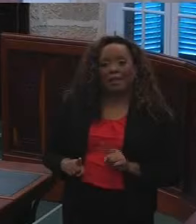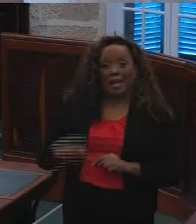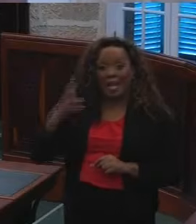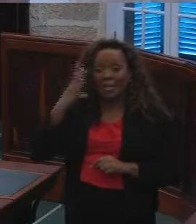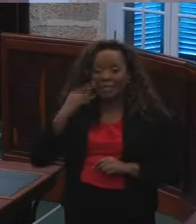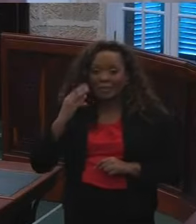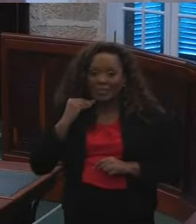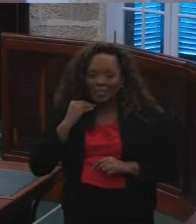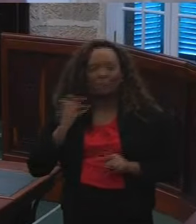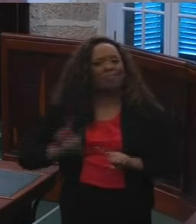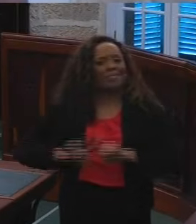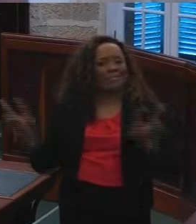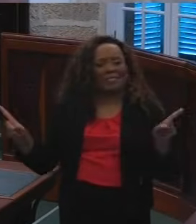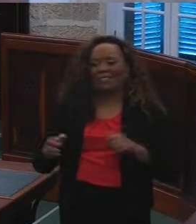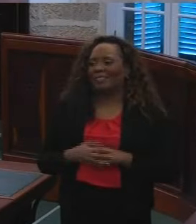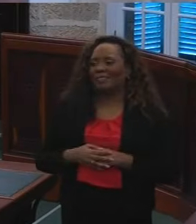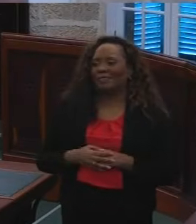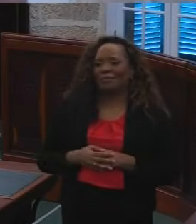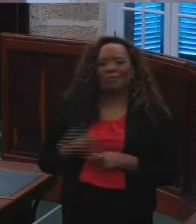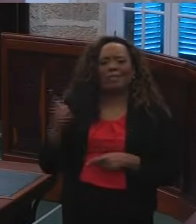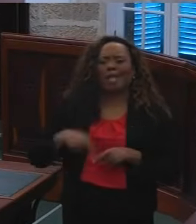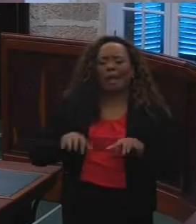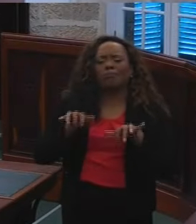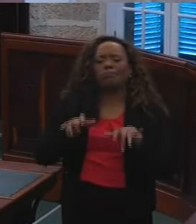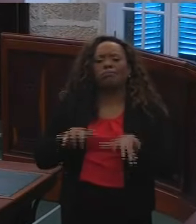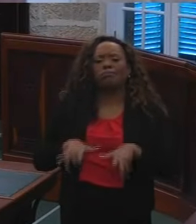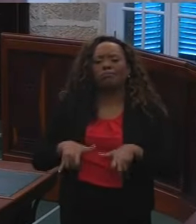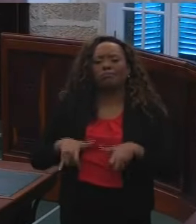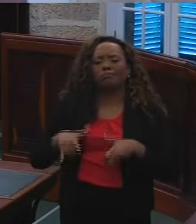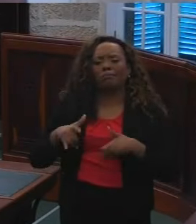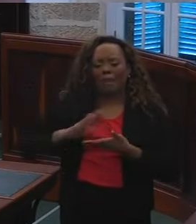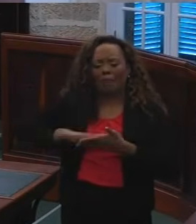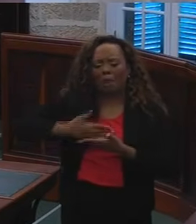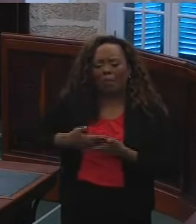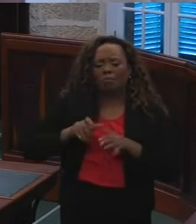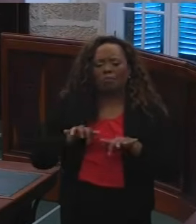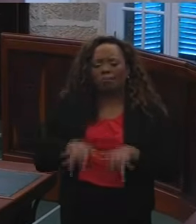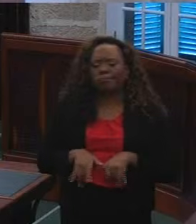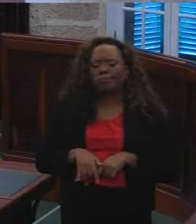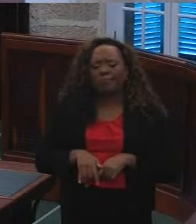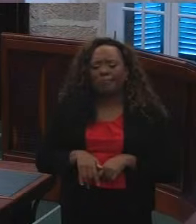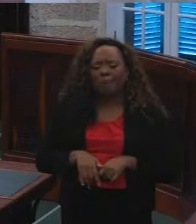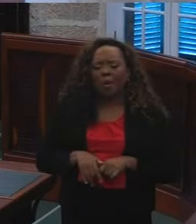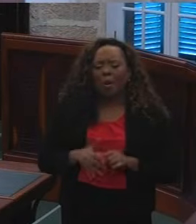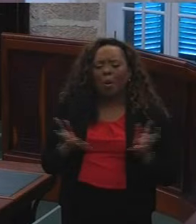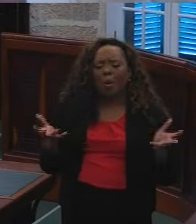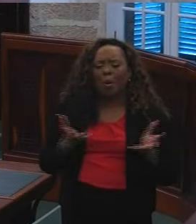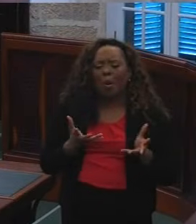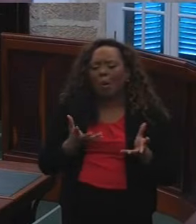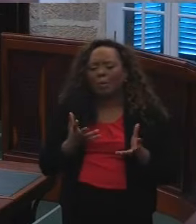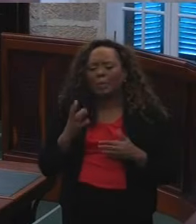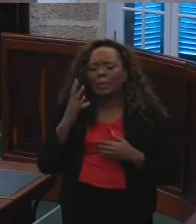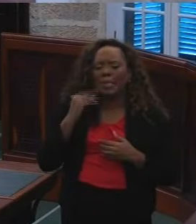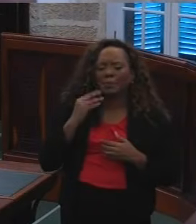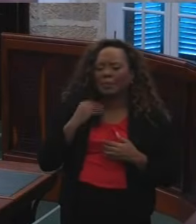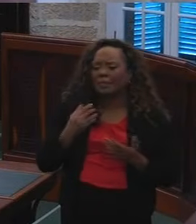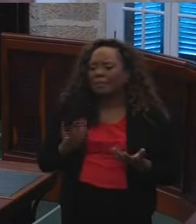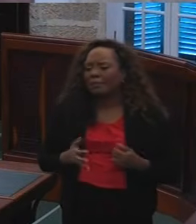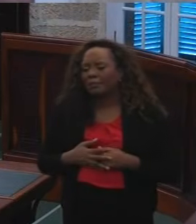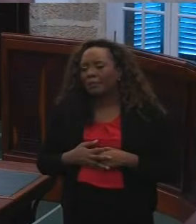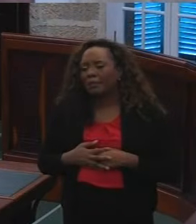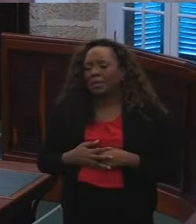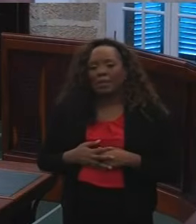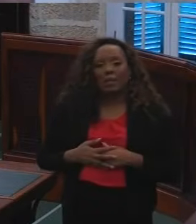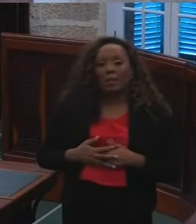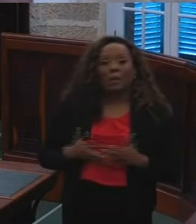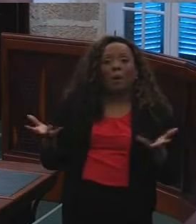Google and speak about an experience, what it feels to cut cane and get up 5 o'clock in